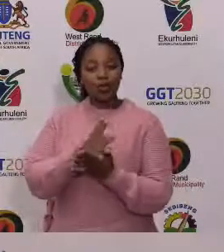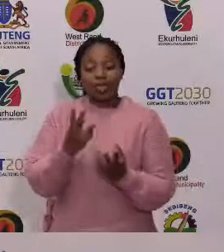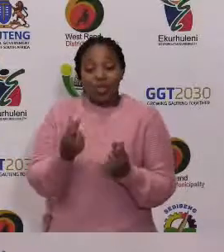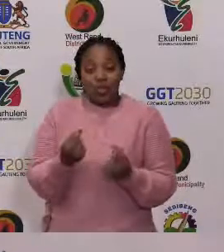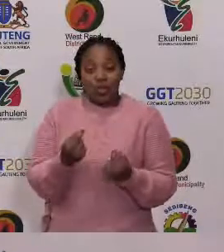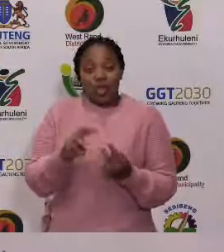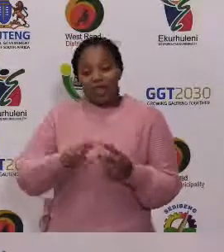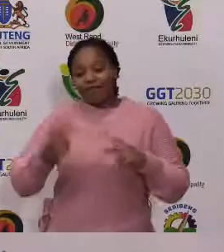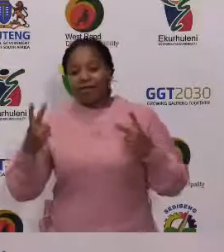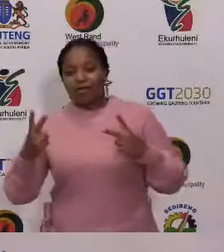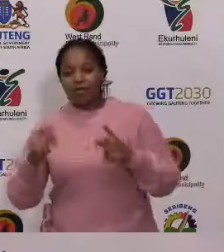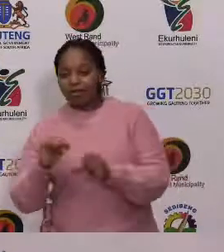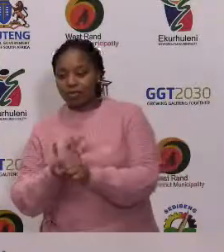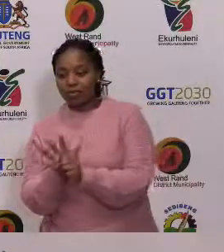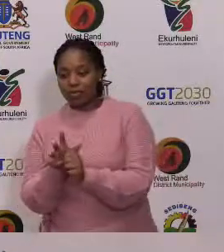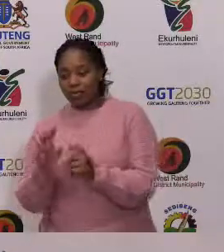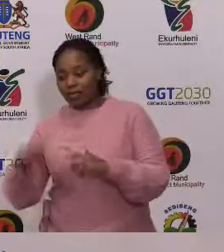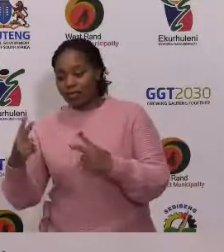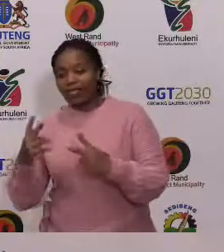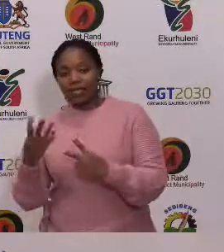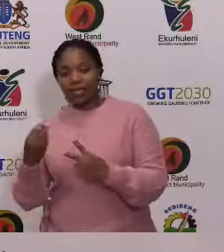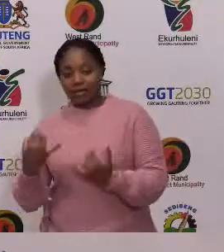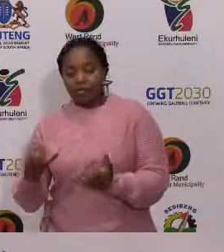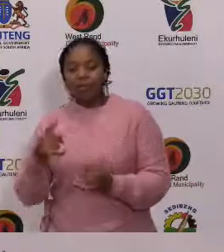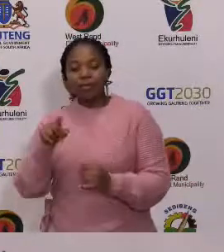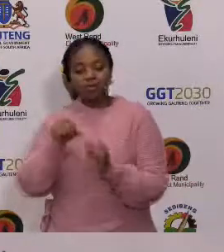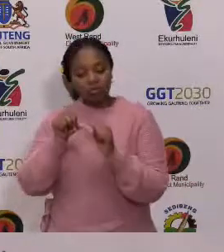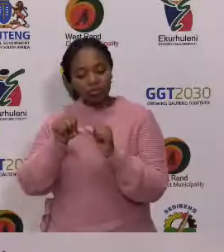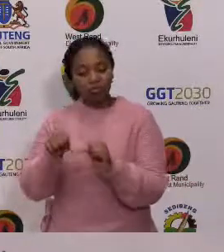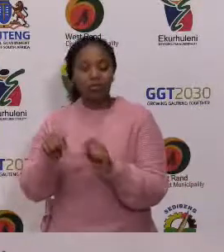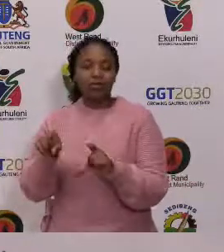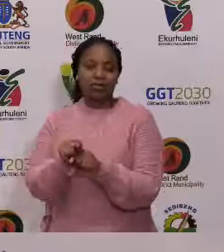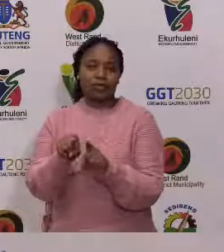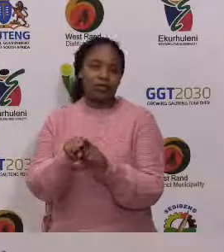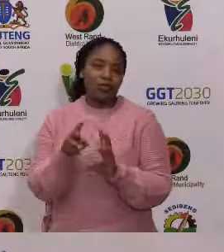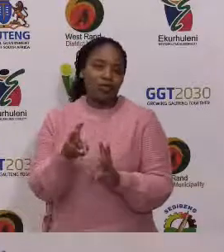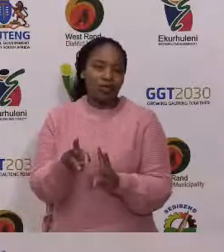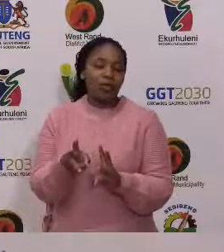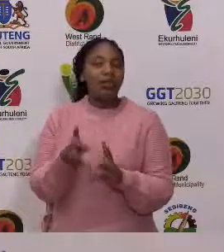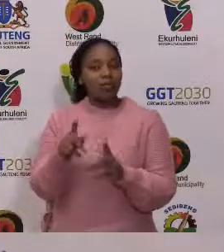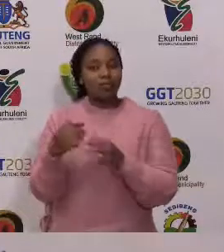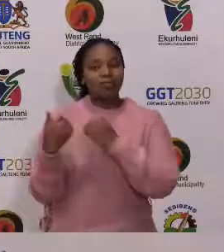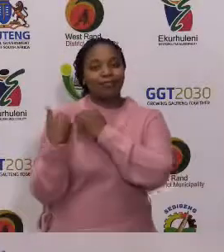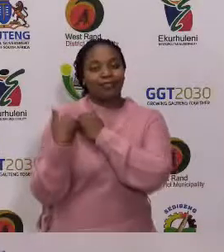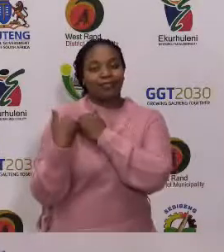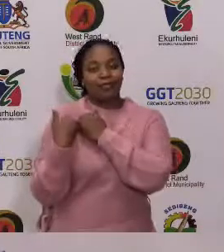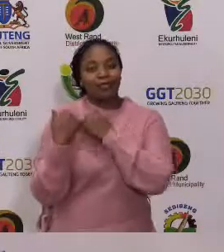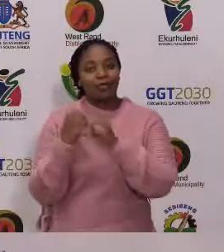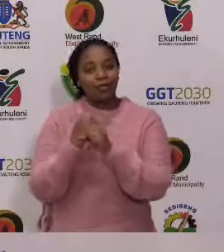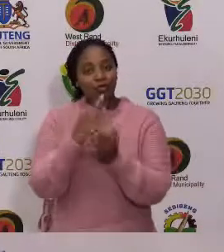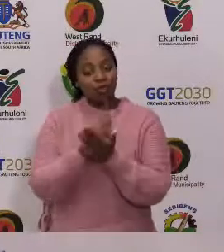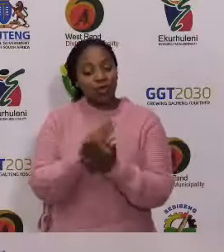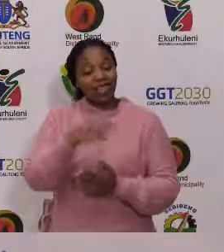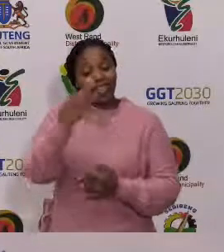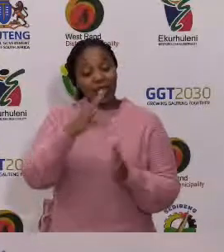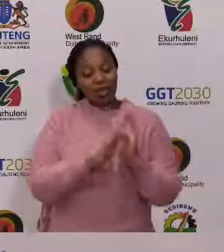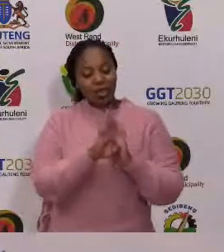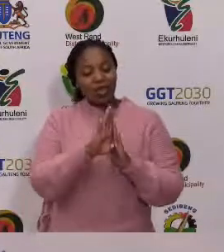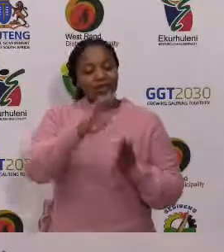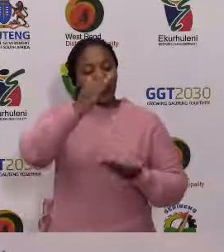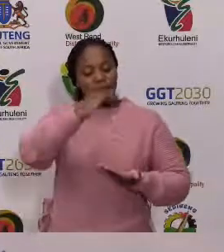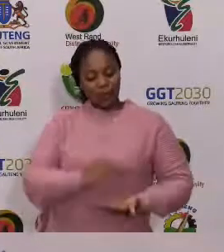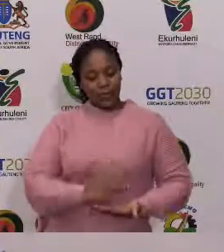They're still the factors that are going to control the pandemic and keep the third wave as flat as